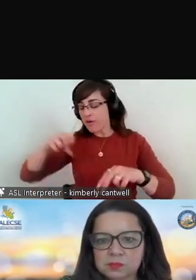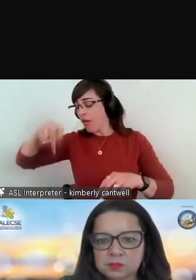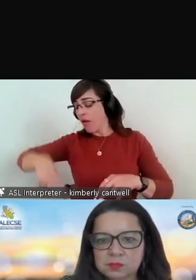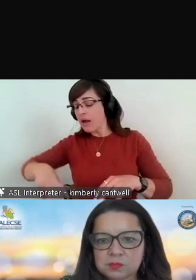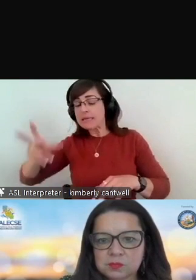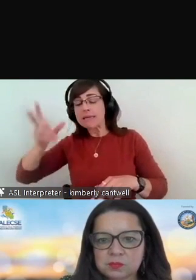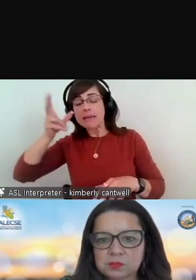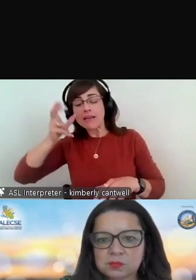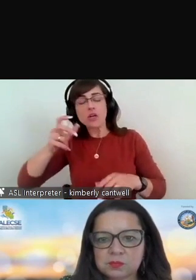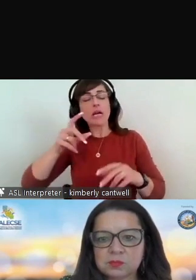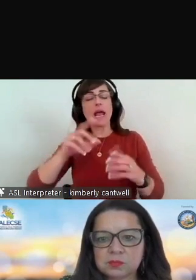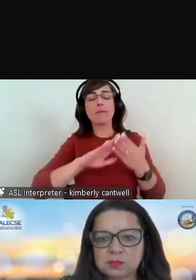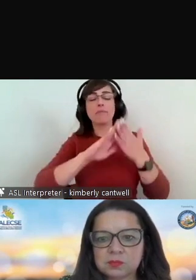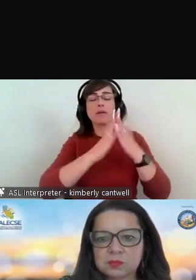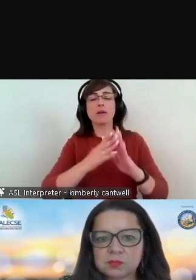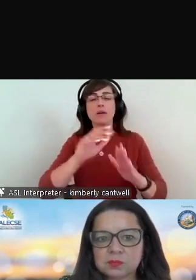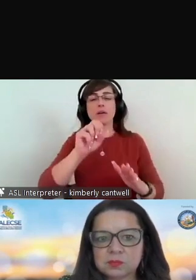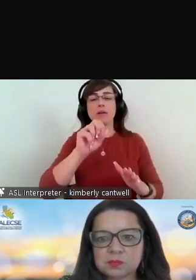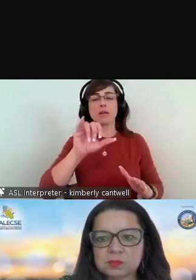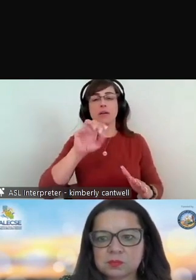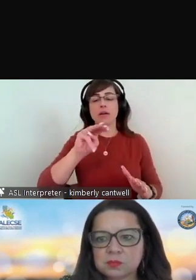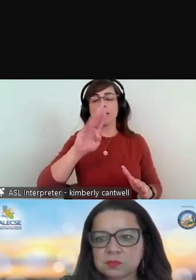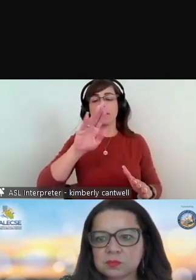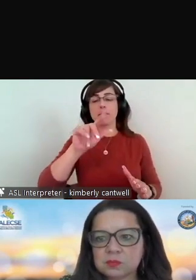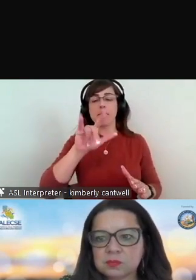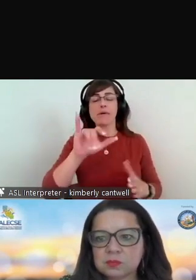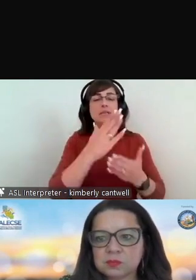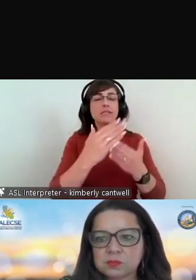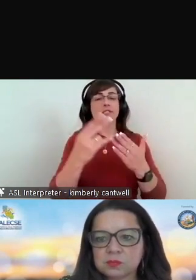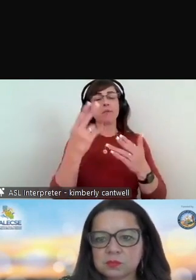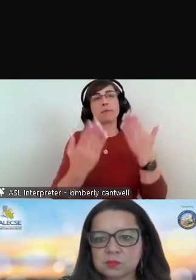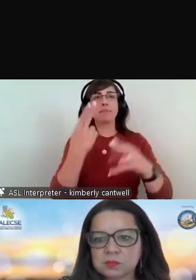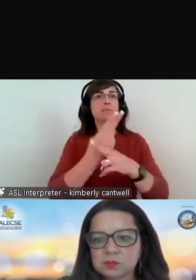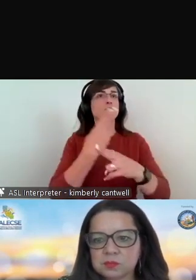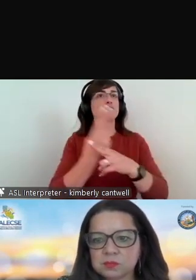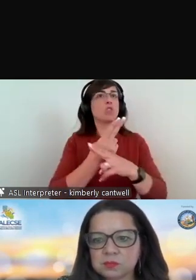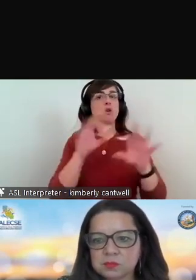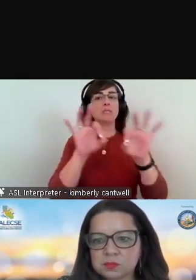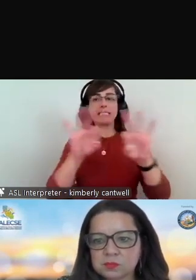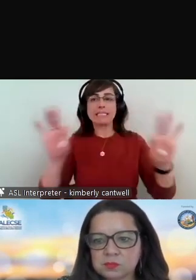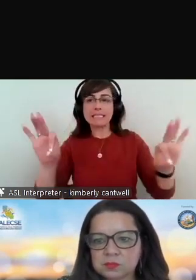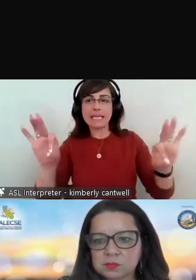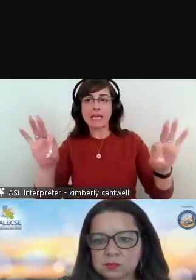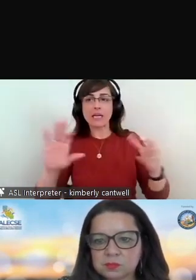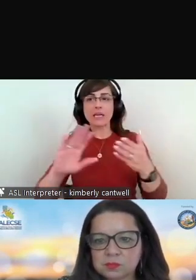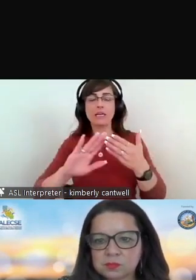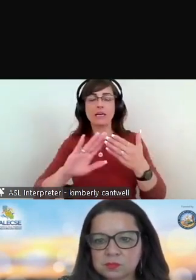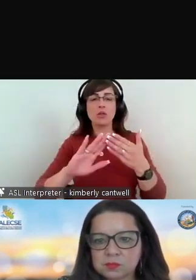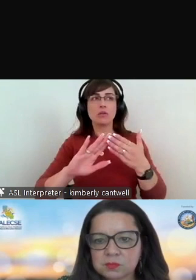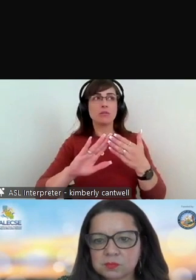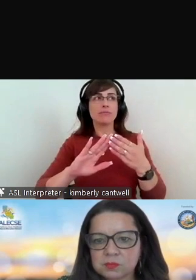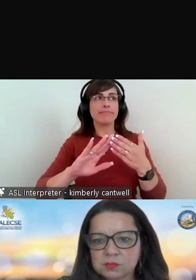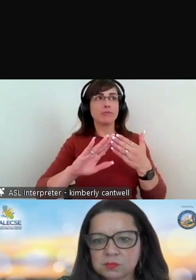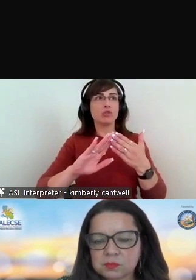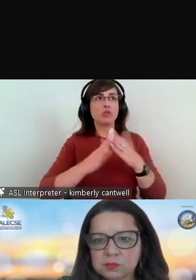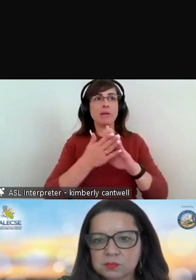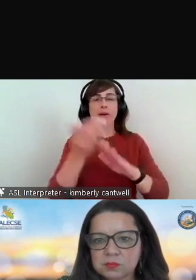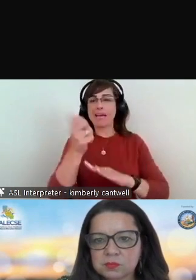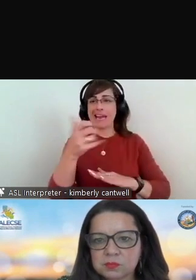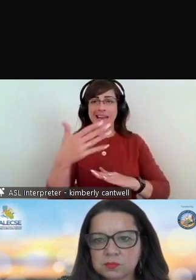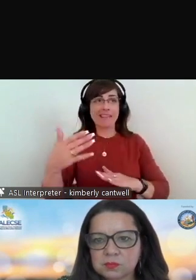to symbolic play, where they might, someone put in the chat, use the stick to be literally anything. And there's a